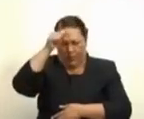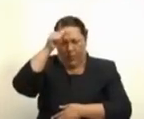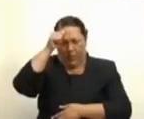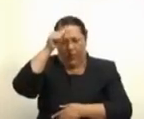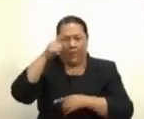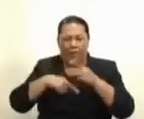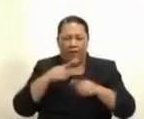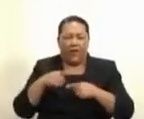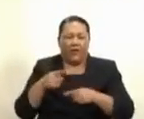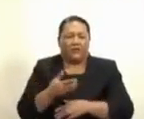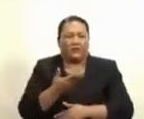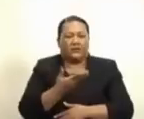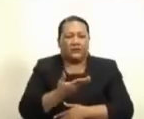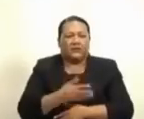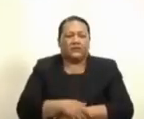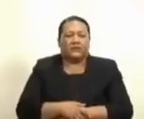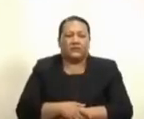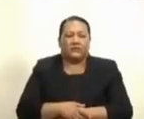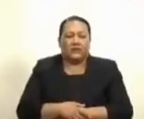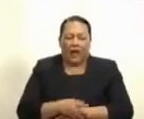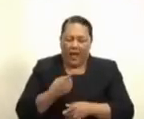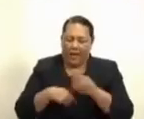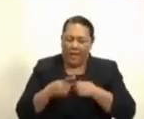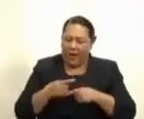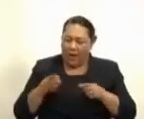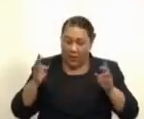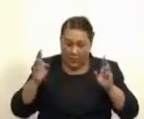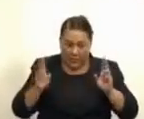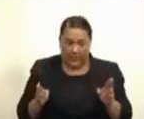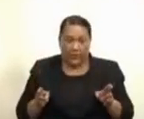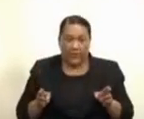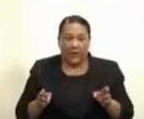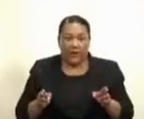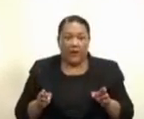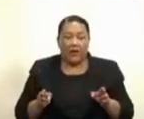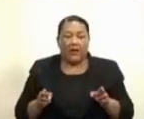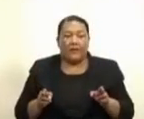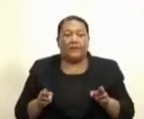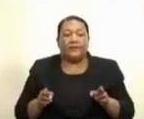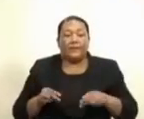to err is human, to forgive divine.